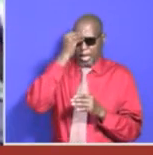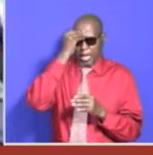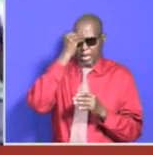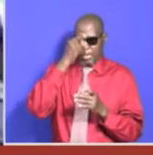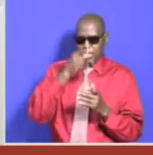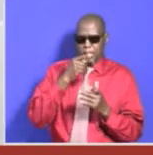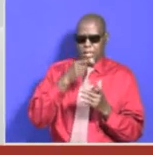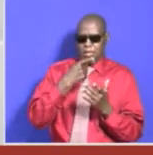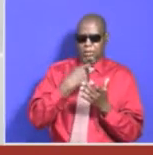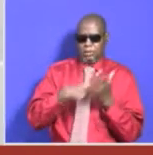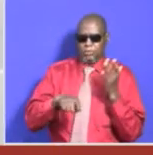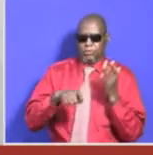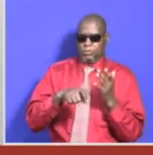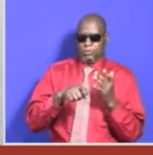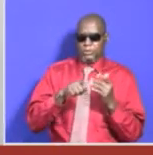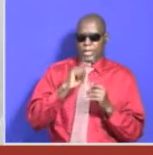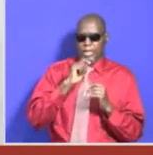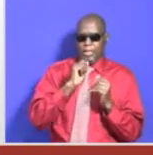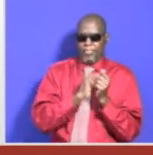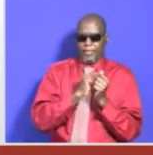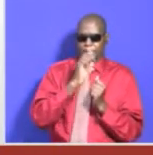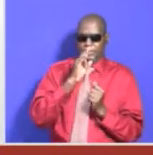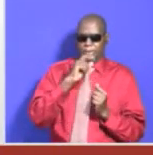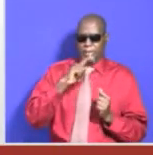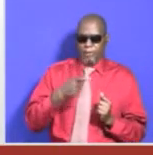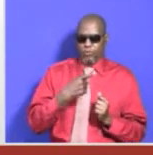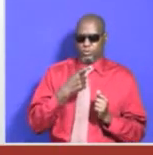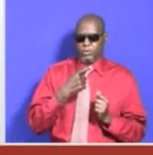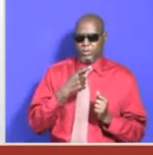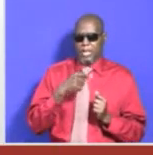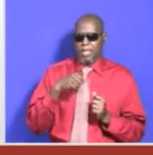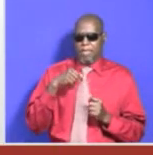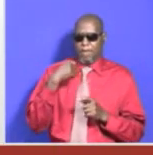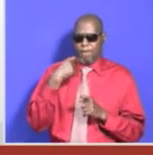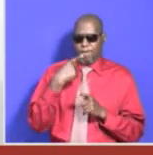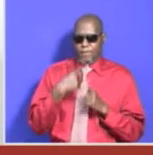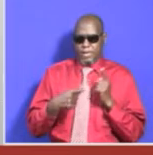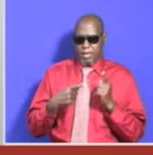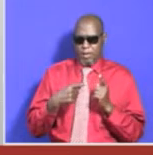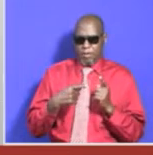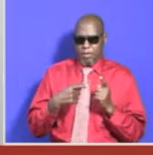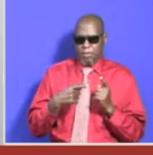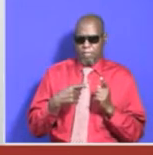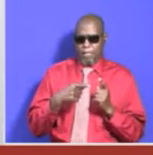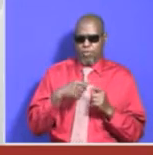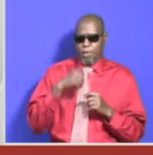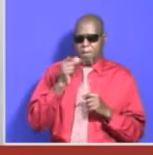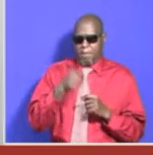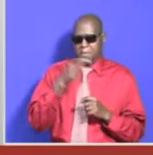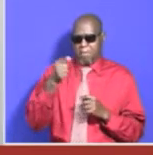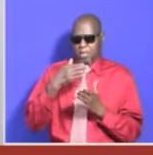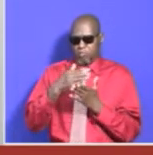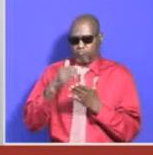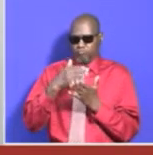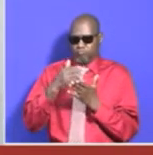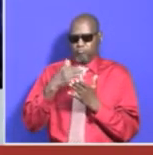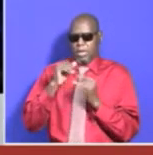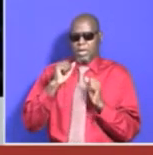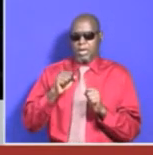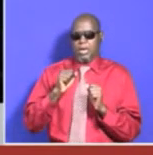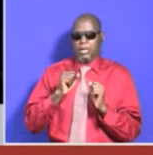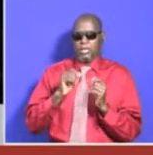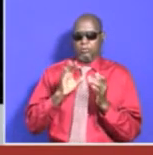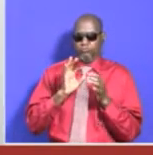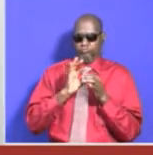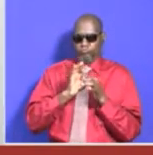shillings 13,000, which is payable in monthly installment for a year. The local learning tablets will have internet connectivity in block